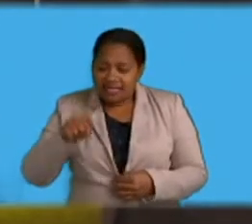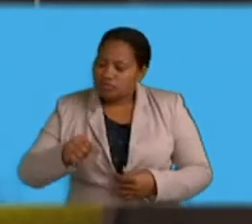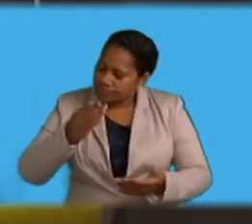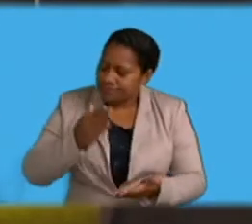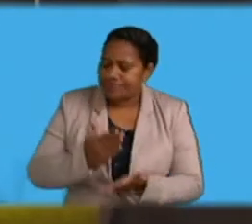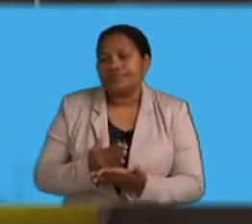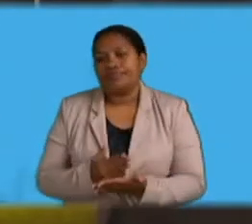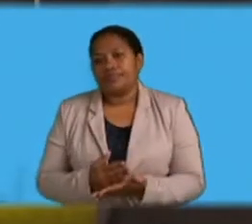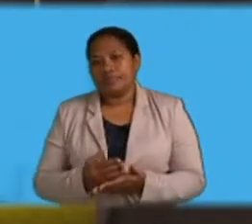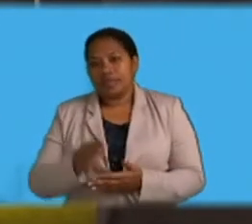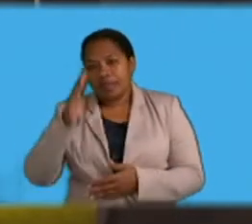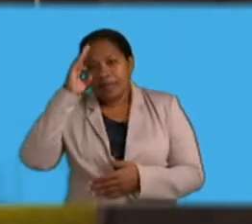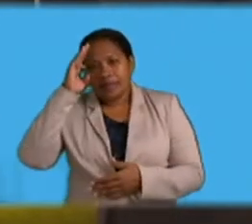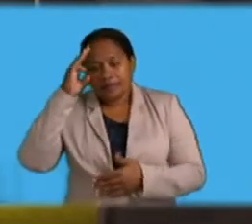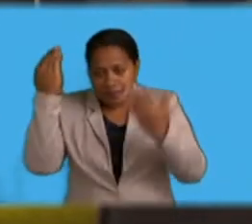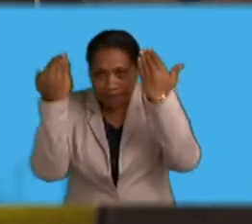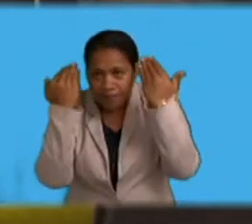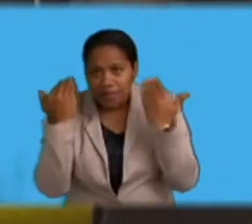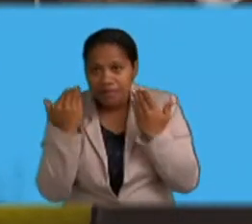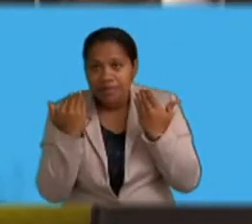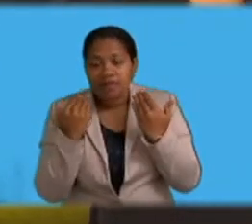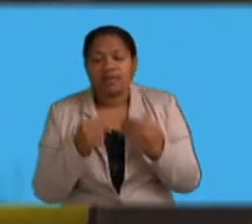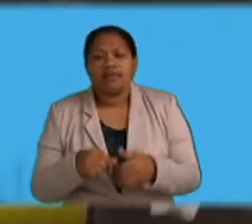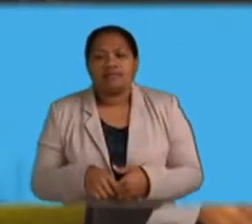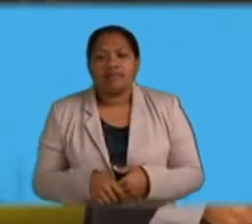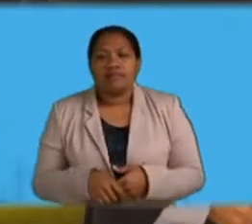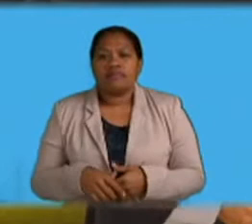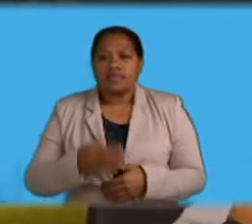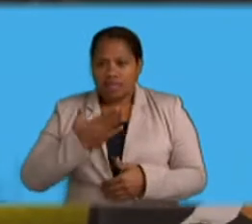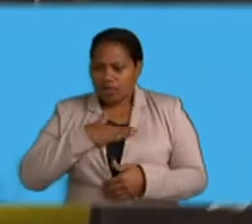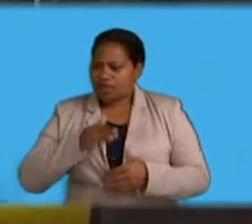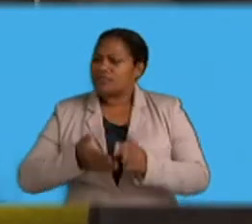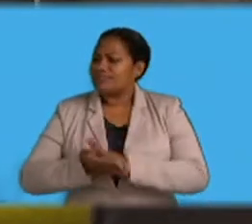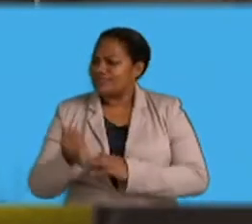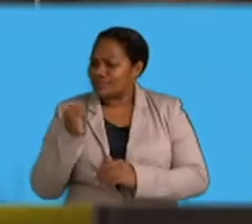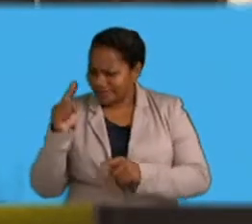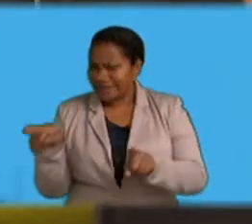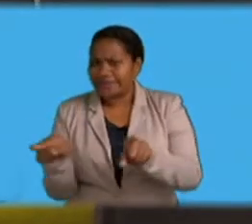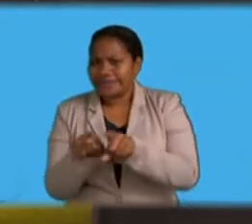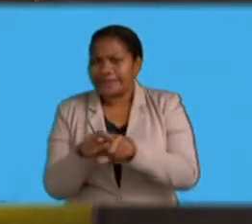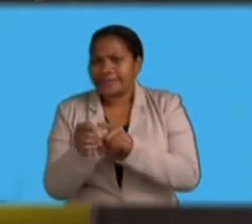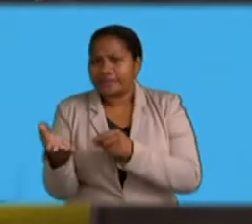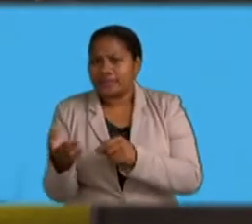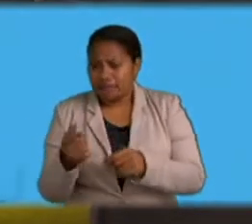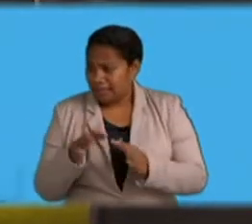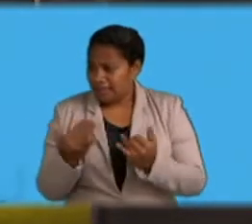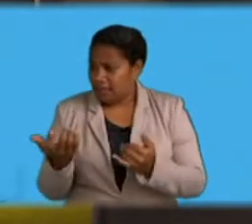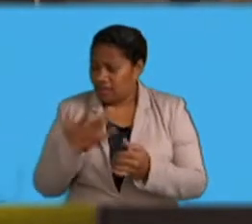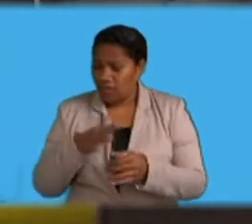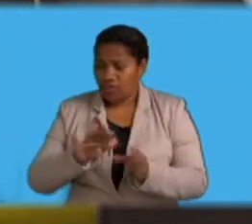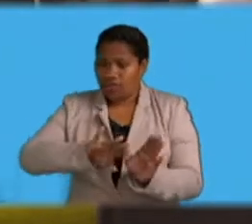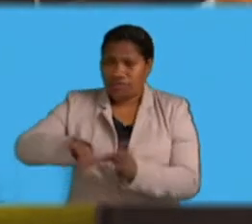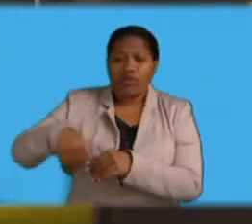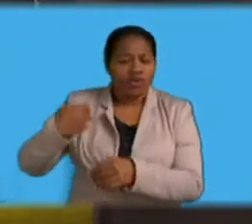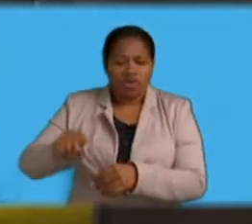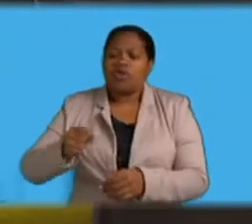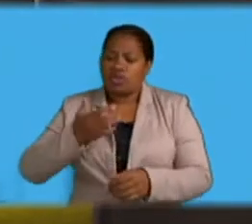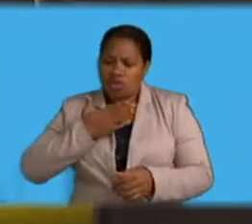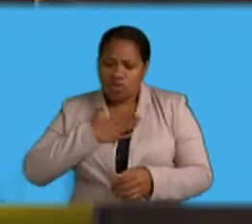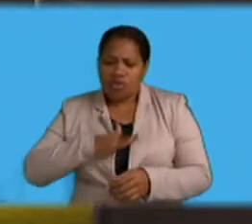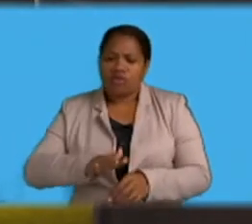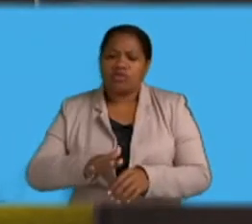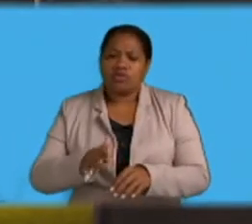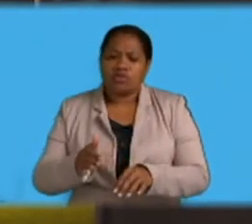Madam Speaker. You see, they want to obfuscate over that. They want to obfuscate over that. They don't like to hear the